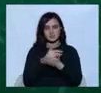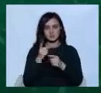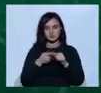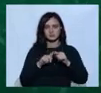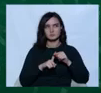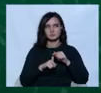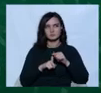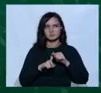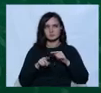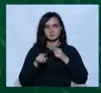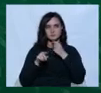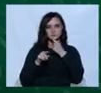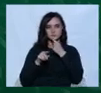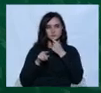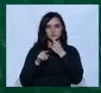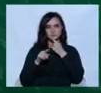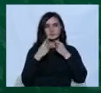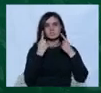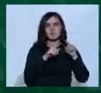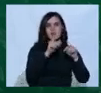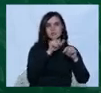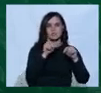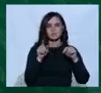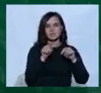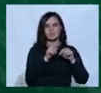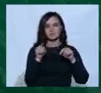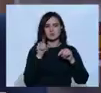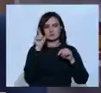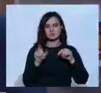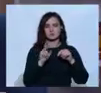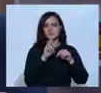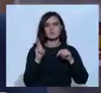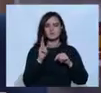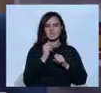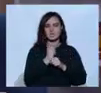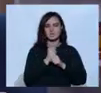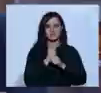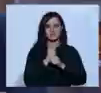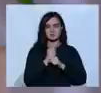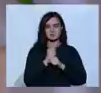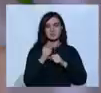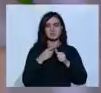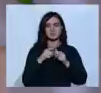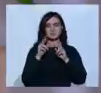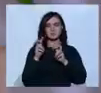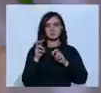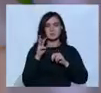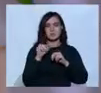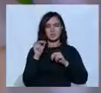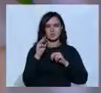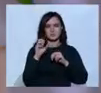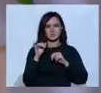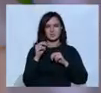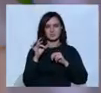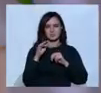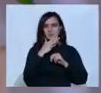sells goods for profit, otherwise known as a dealer or a trader. Our next word is